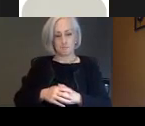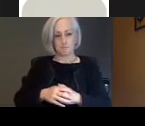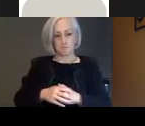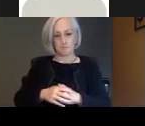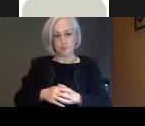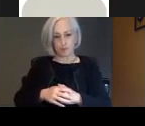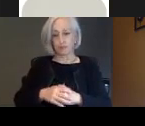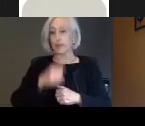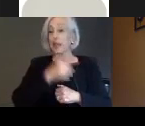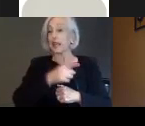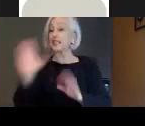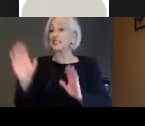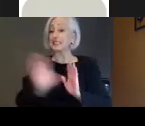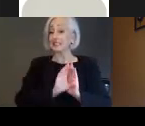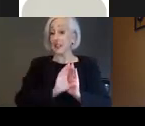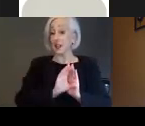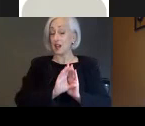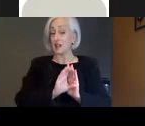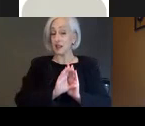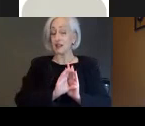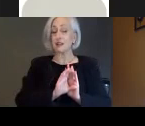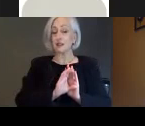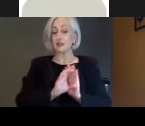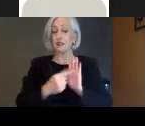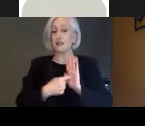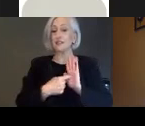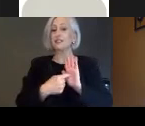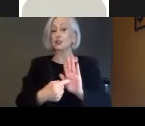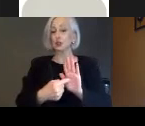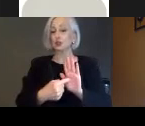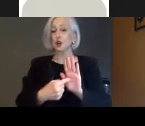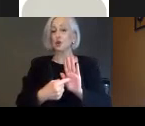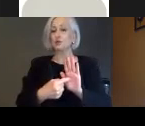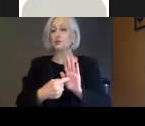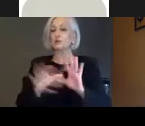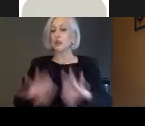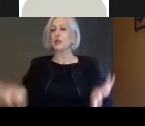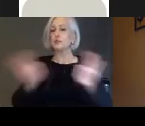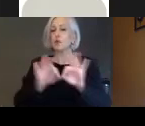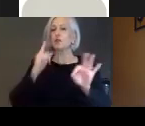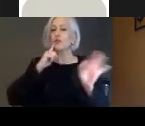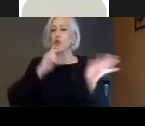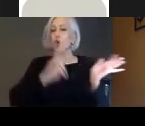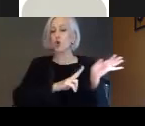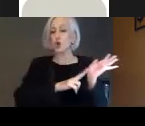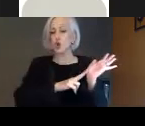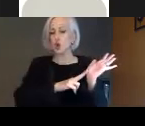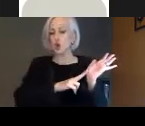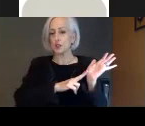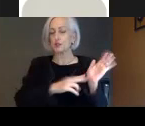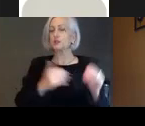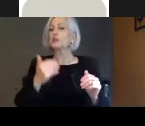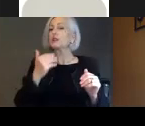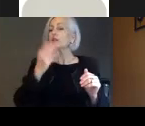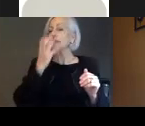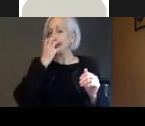bring this slide too is the fact that the importance of nurse anesthesia in Ghana, and as